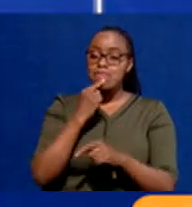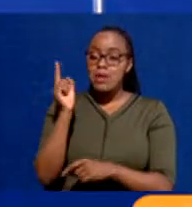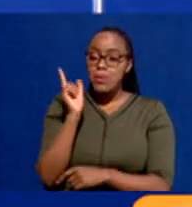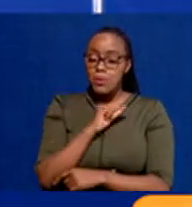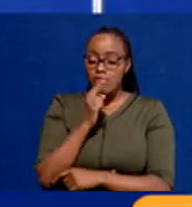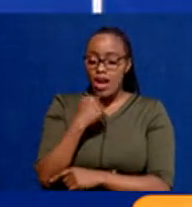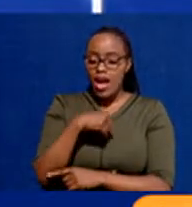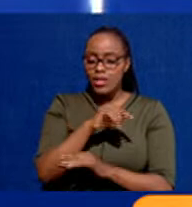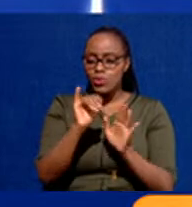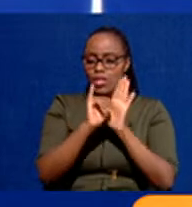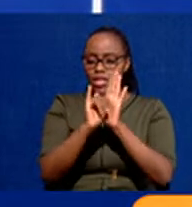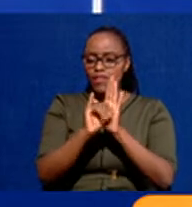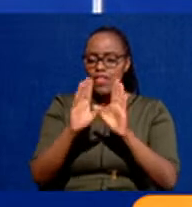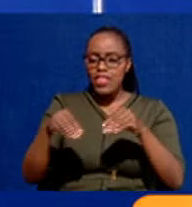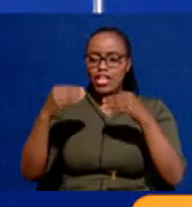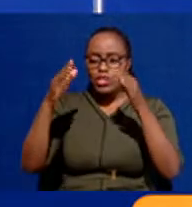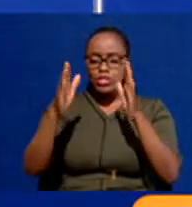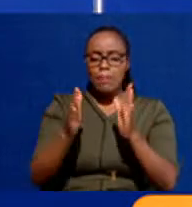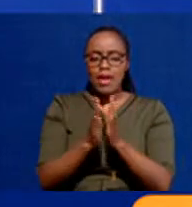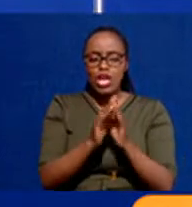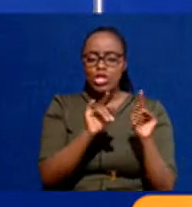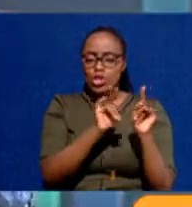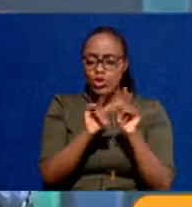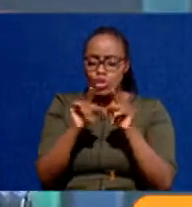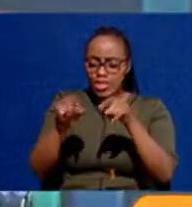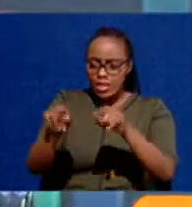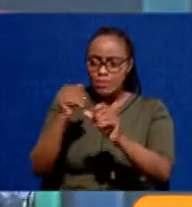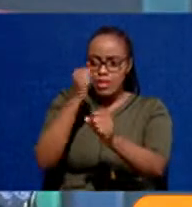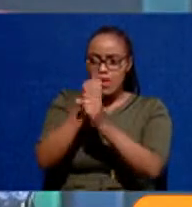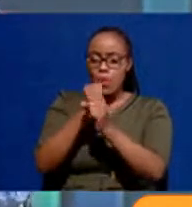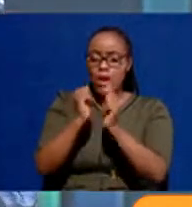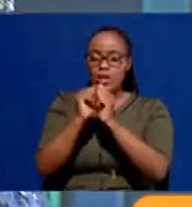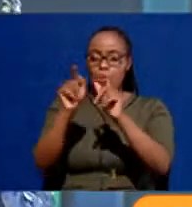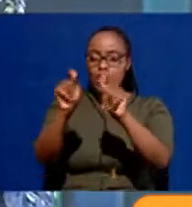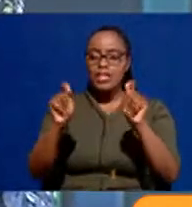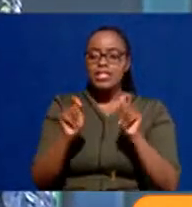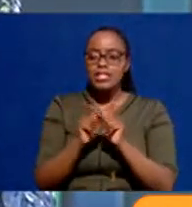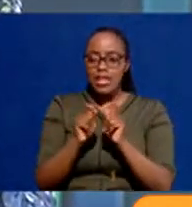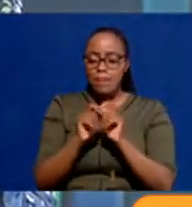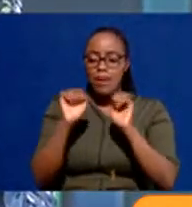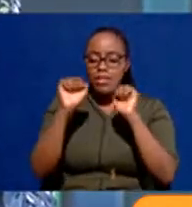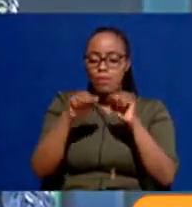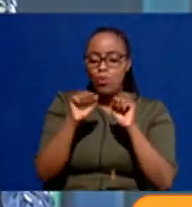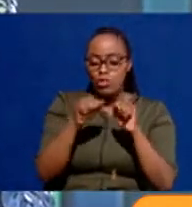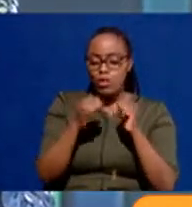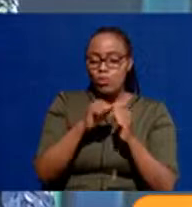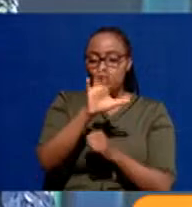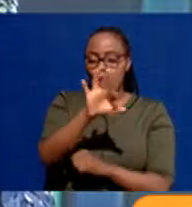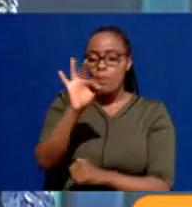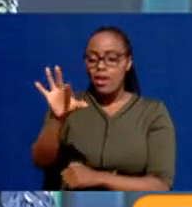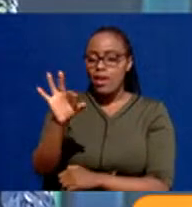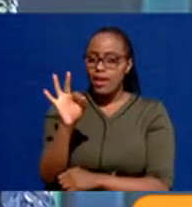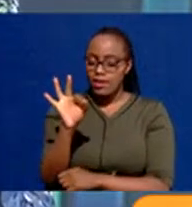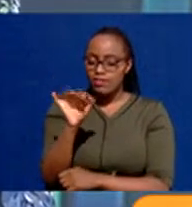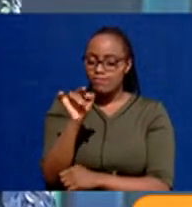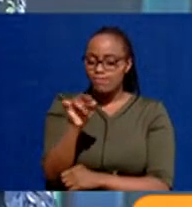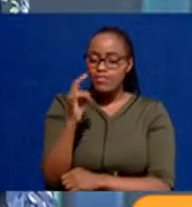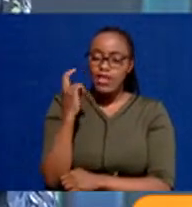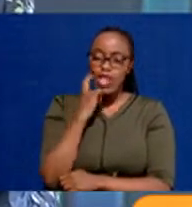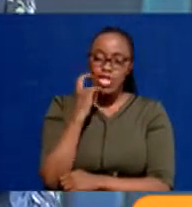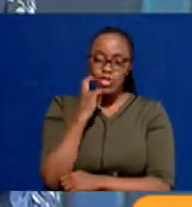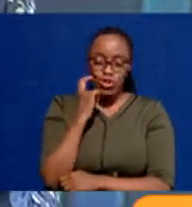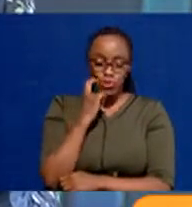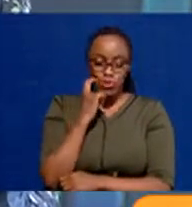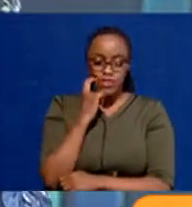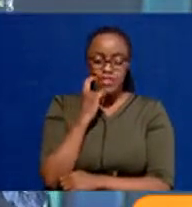we identified the distributors, and then they, working with our teams, were able to map the shops